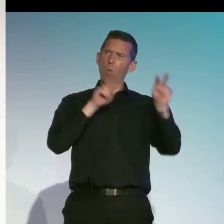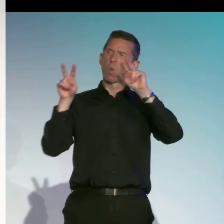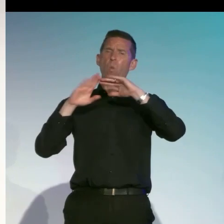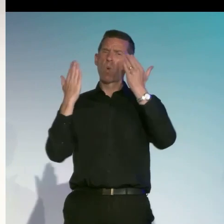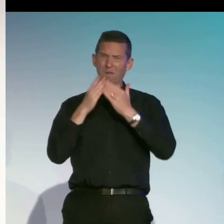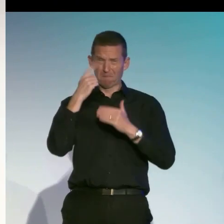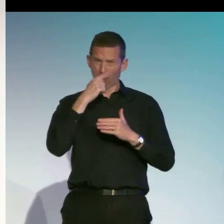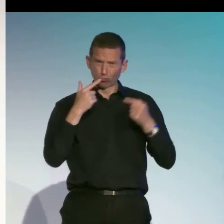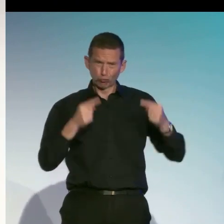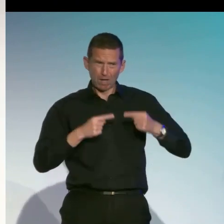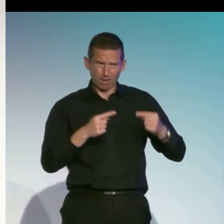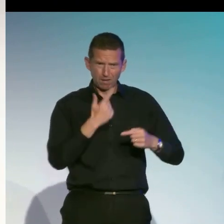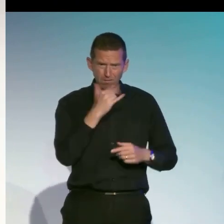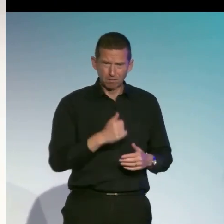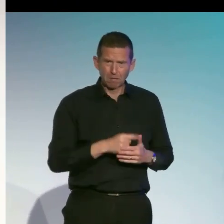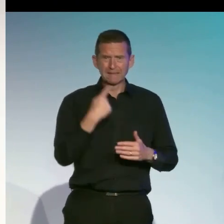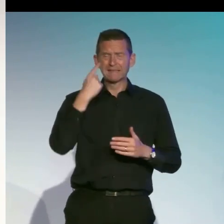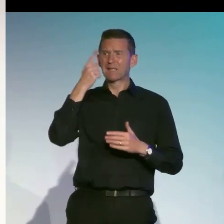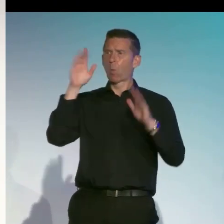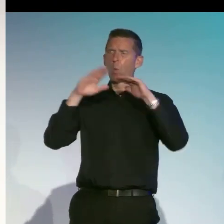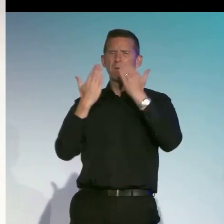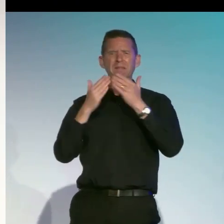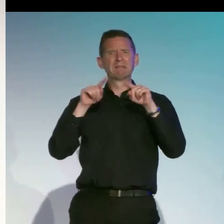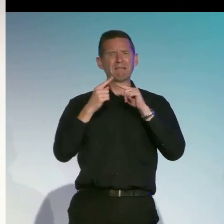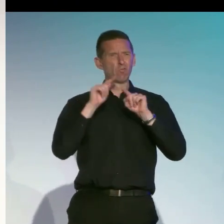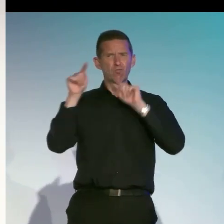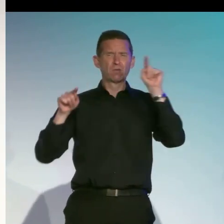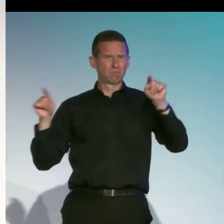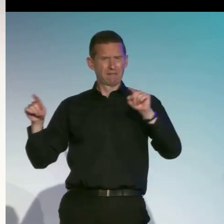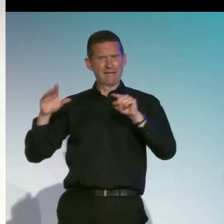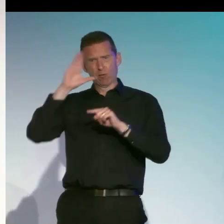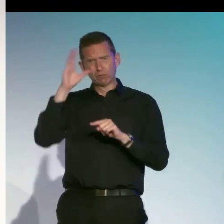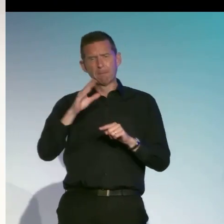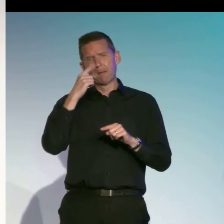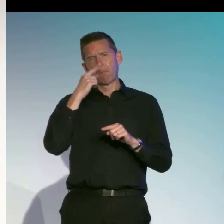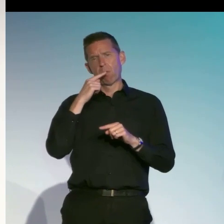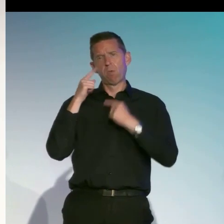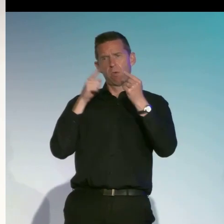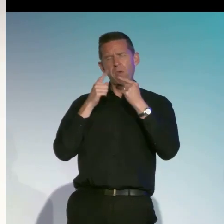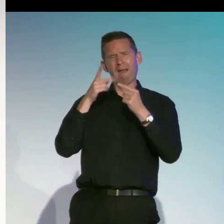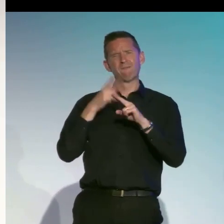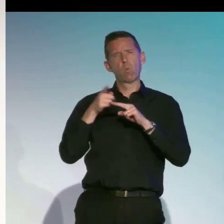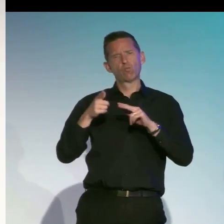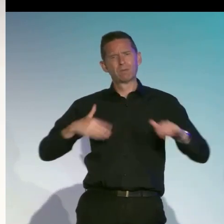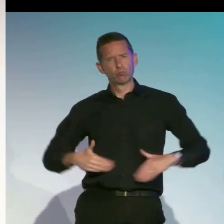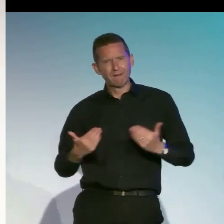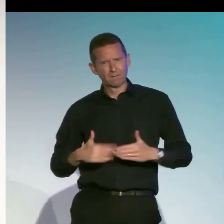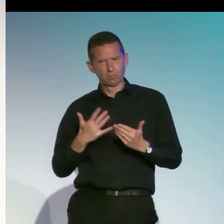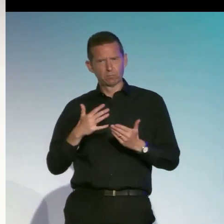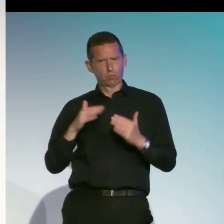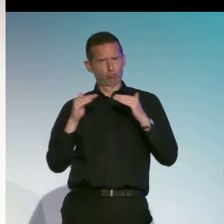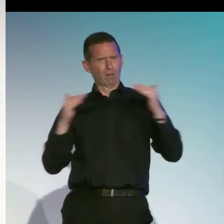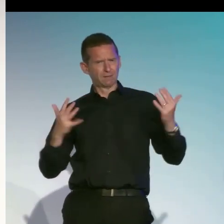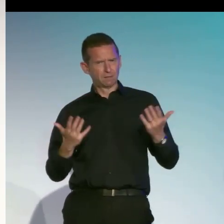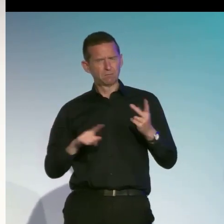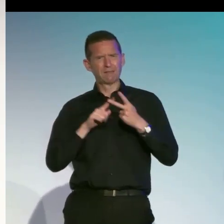are struggling, we're seeing all around the world, in different parts of the world, people fighting for reproductive justice, people fighting for the end